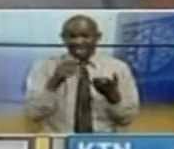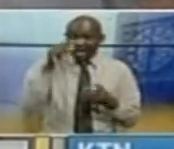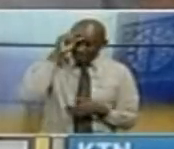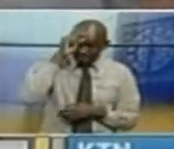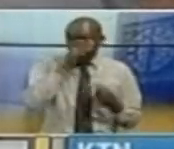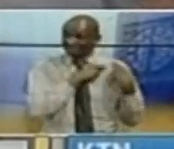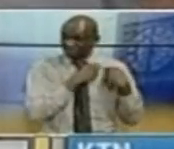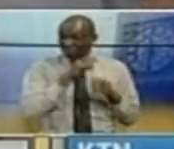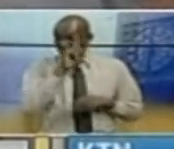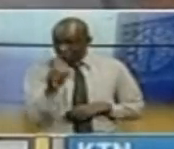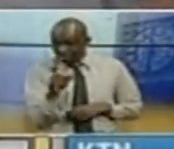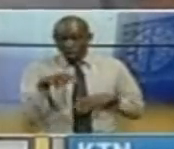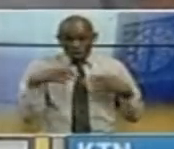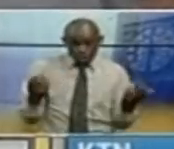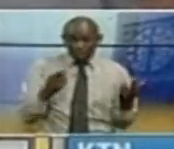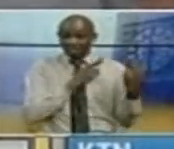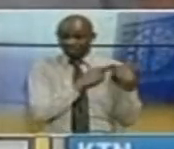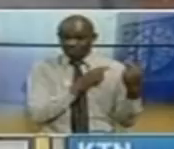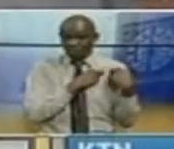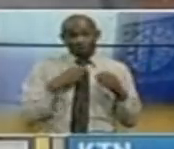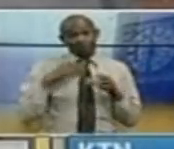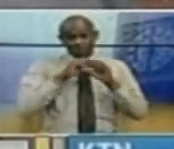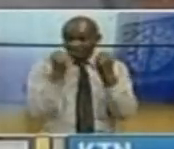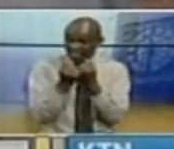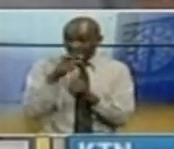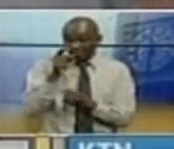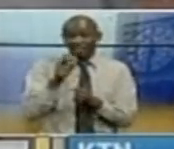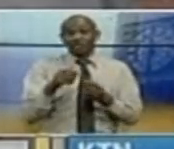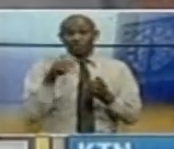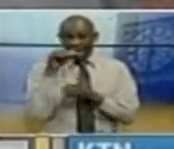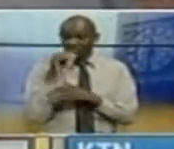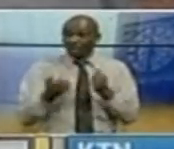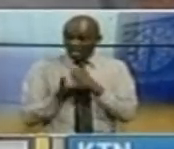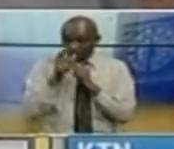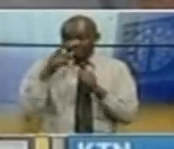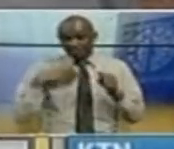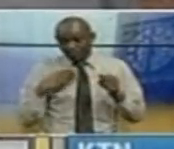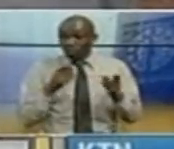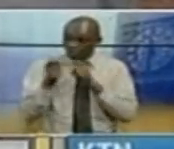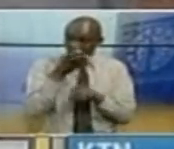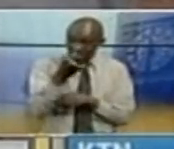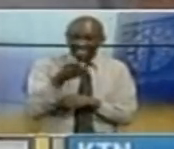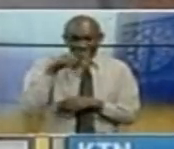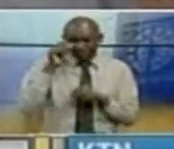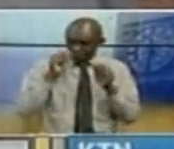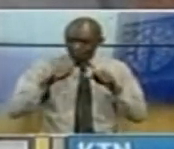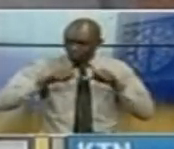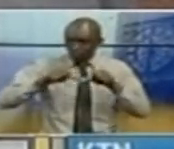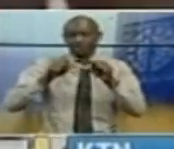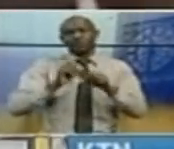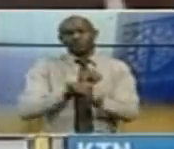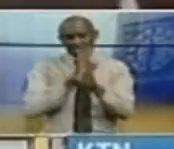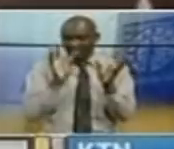government's responsibility or is it the responsibility of the society to keep our stars in check so that their stars continue